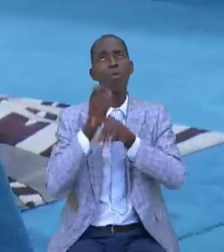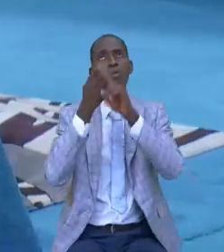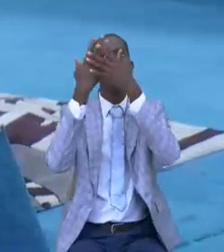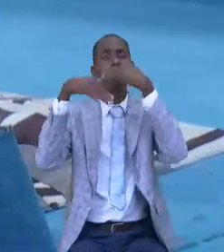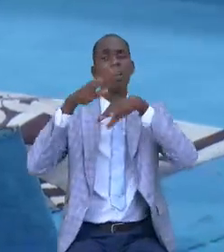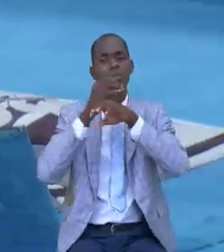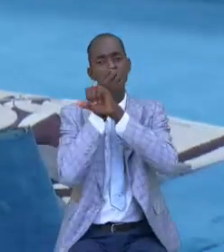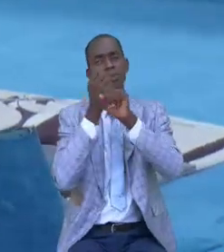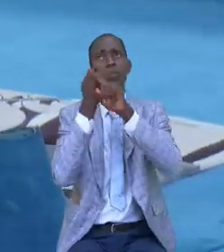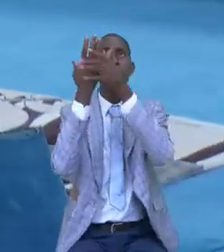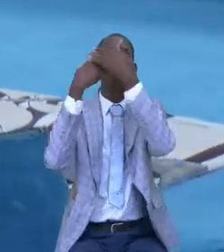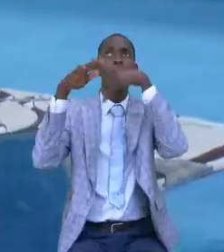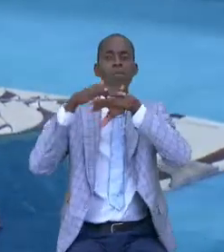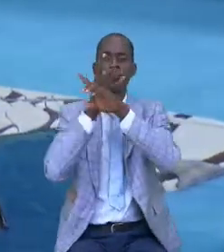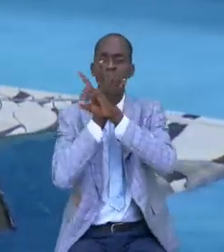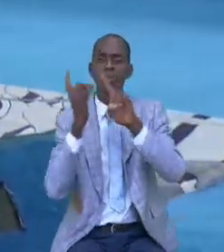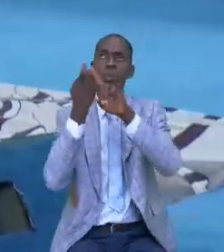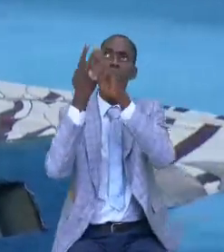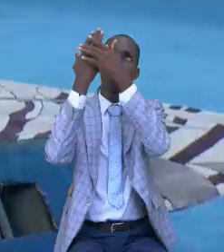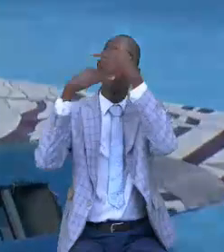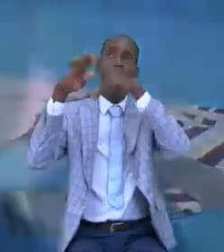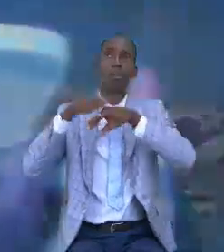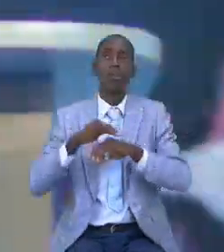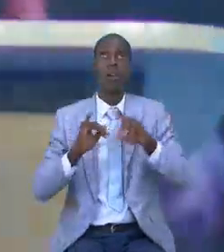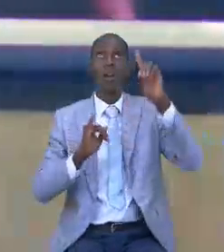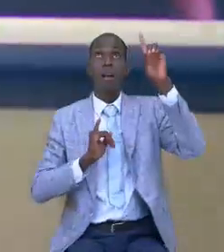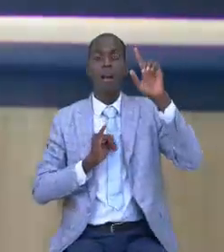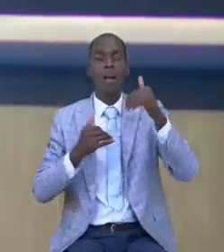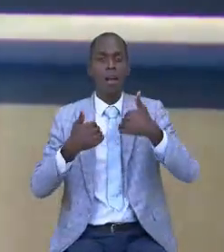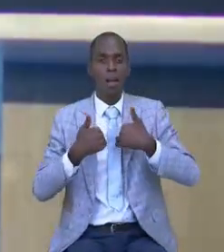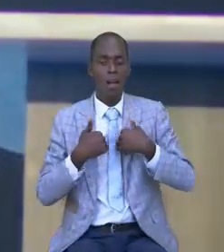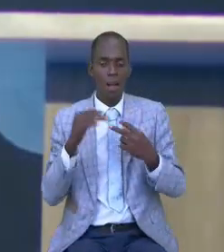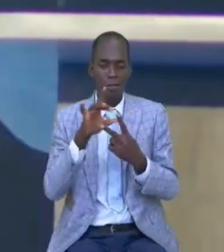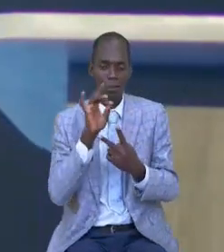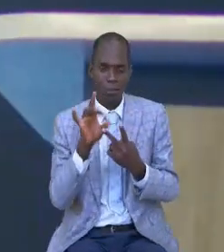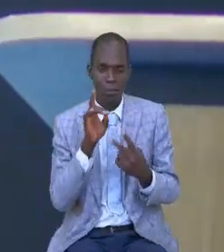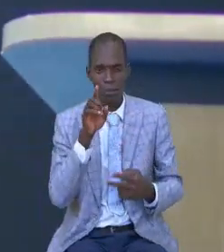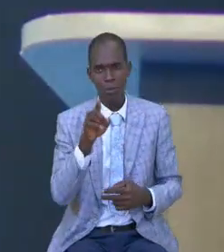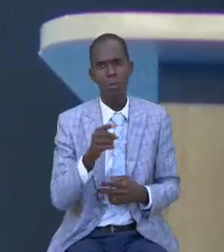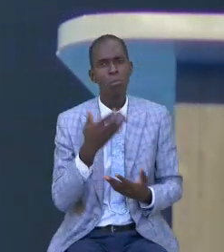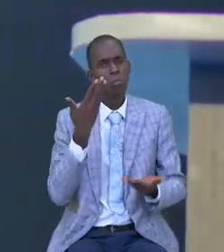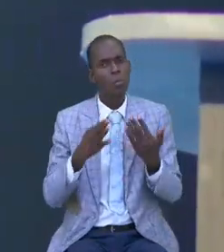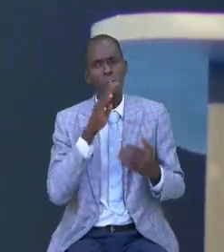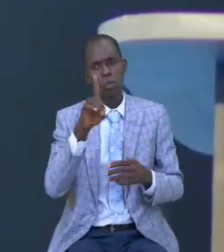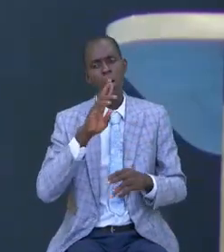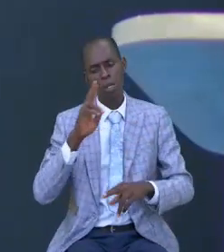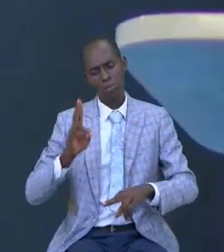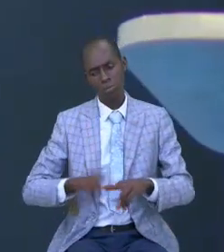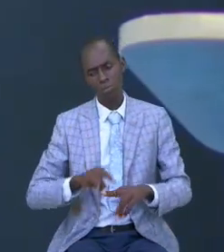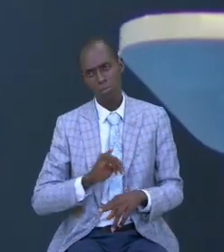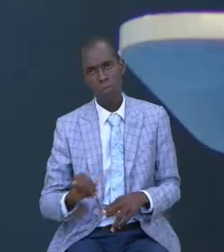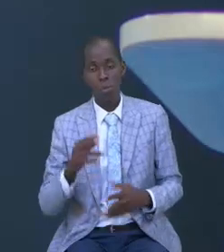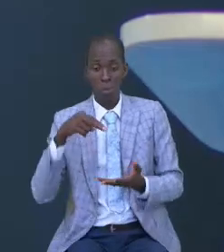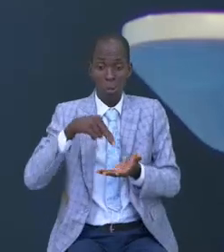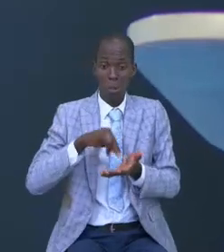from heaven, deliverance from heaven. I have chosen you. Maybe you're sitting down, maybe you're